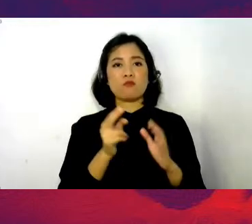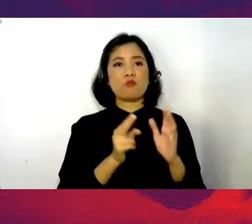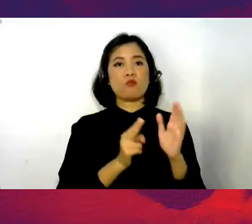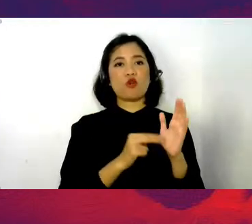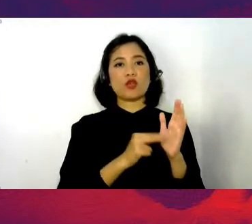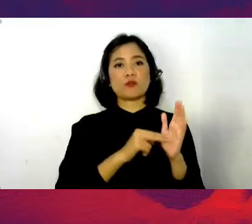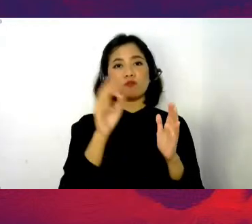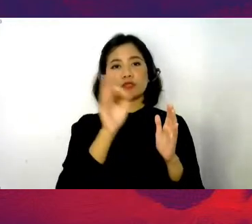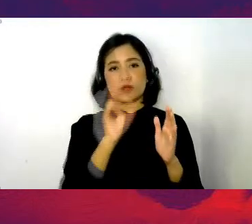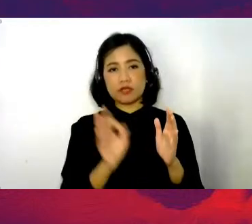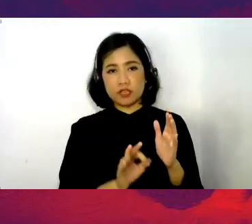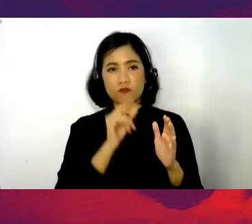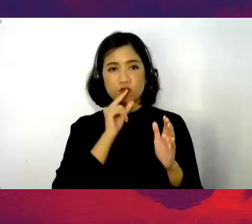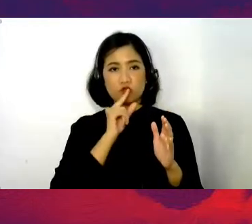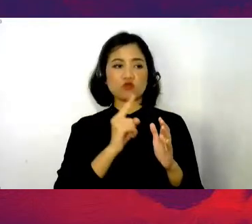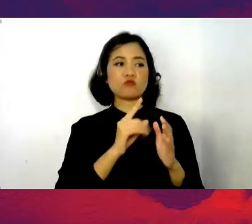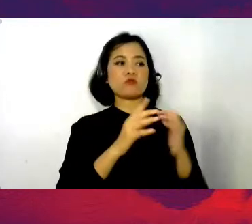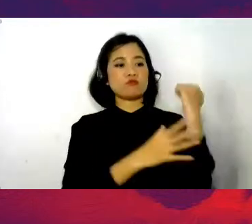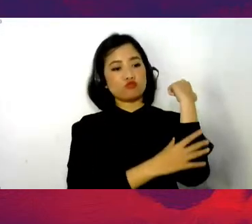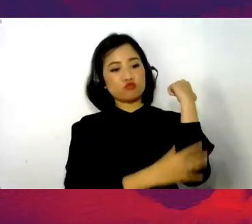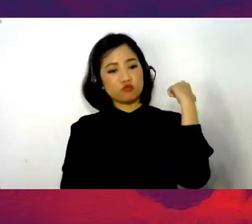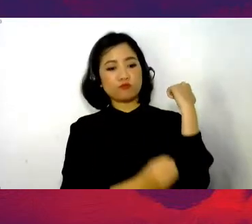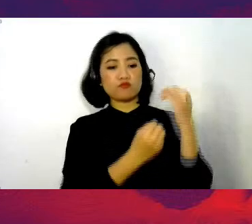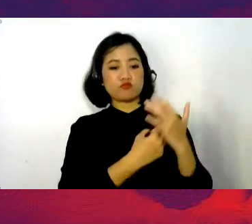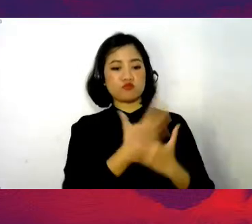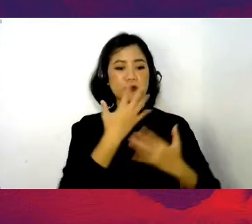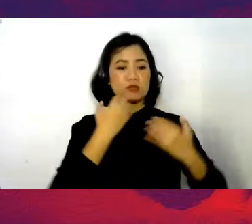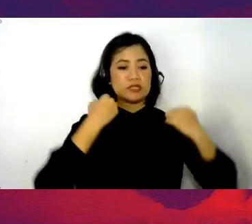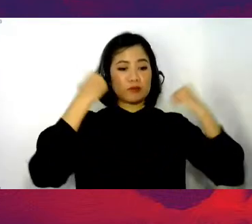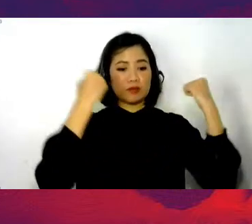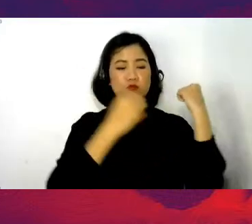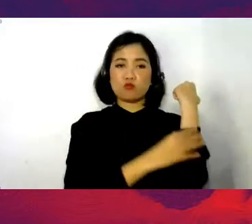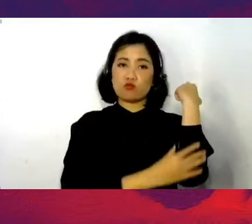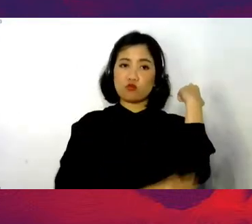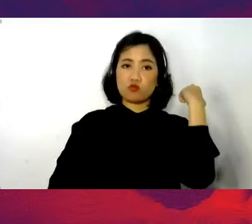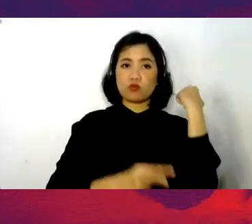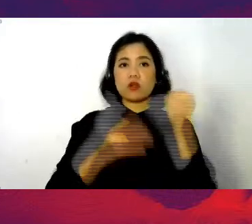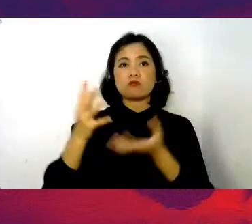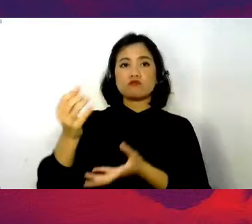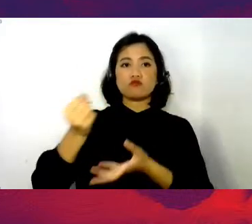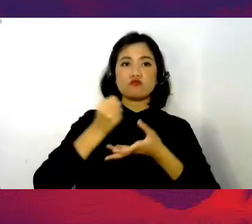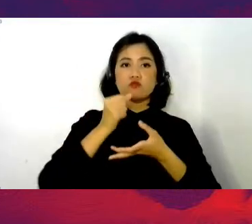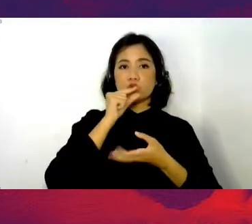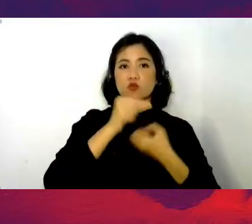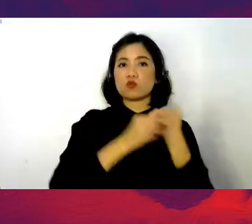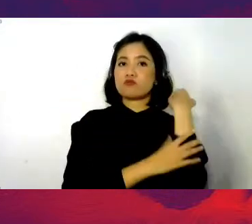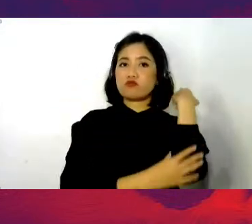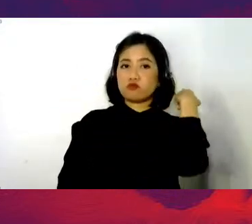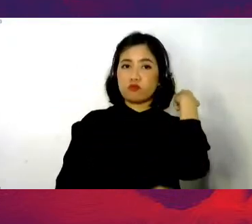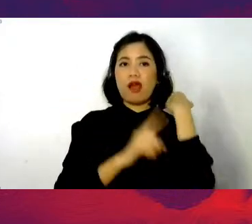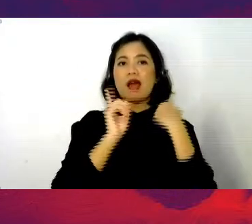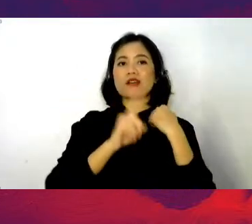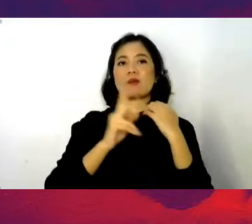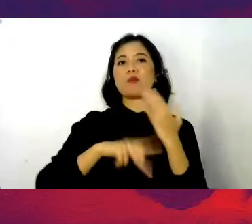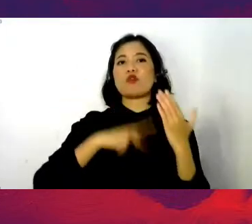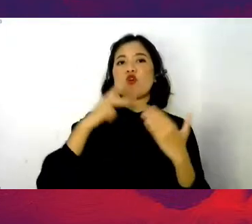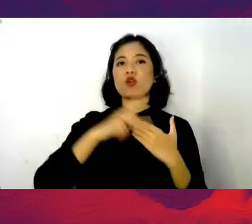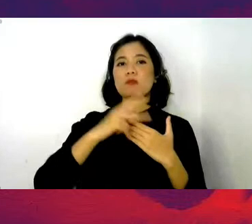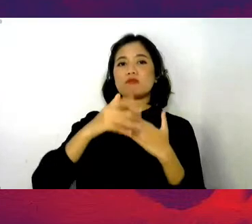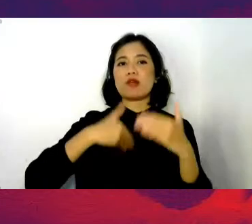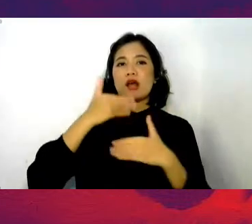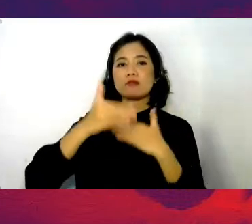holistic well-being. Our children go to school, but actually they didn't learn that much. So our learning profile, not only Indonesia, if India,